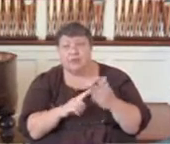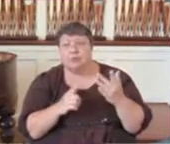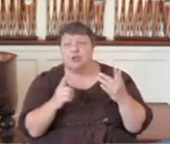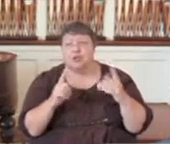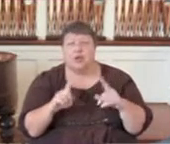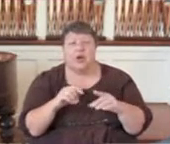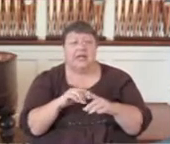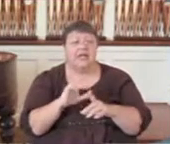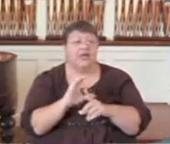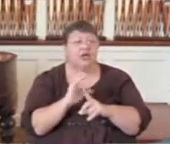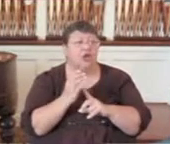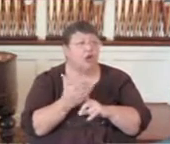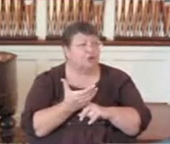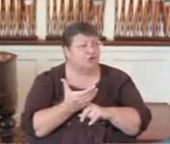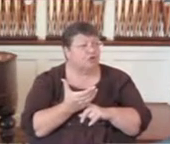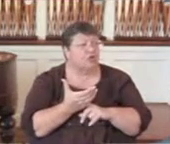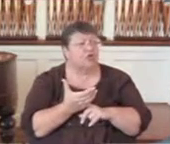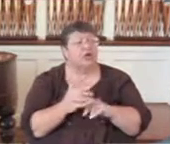on in the culture,